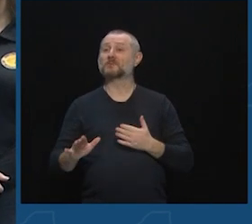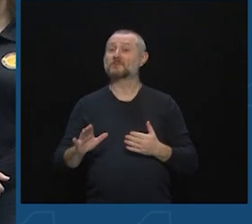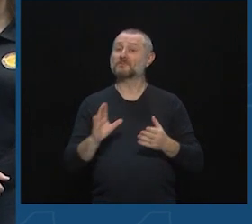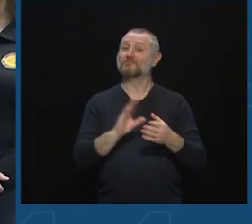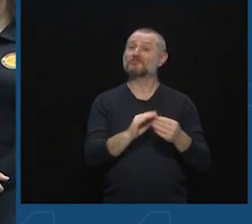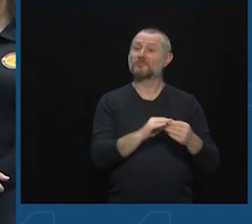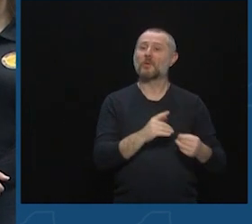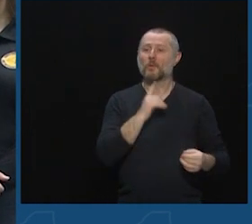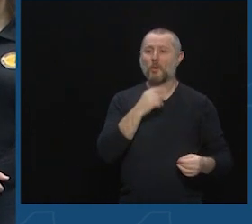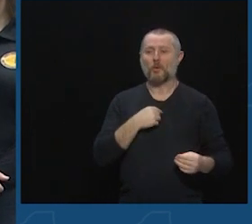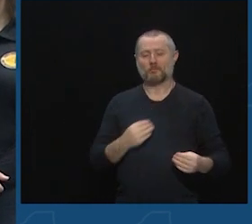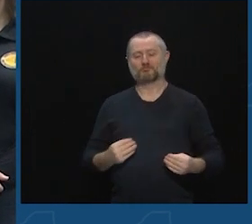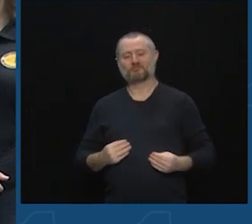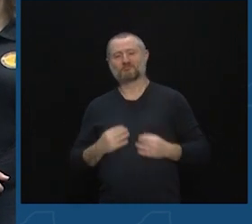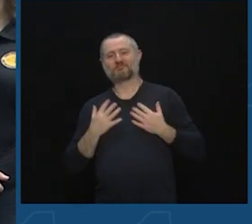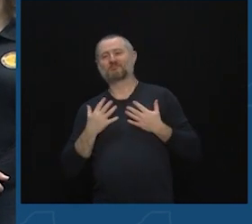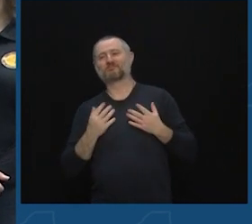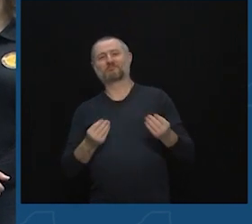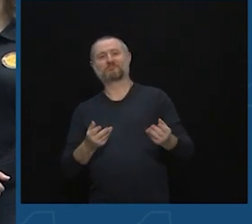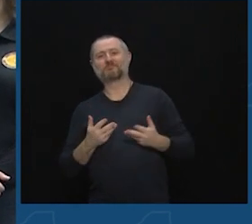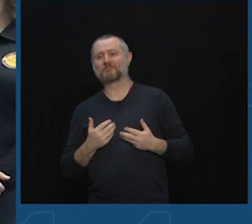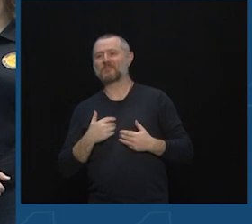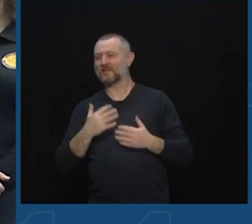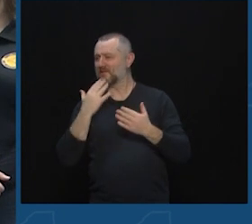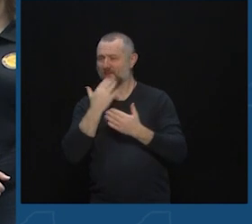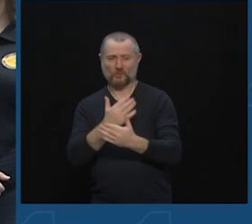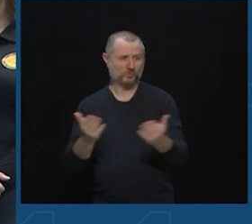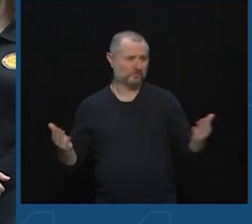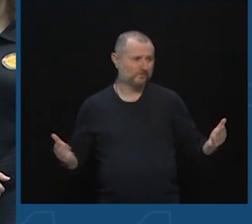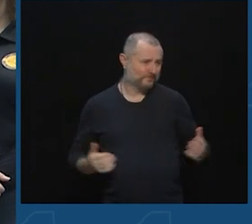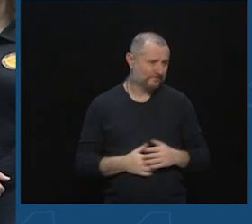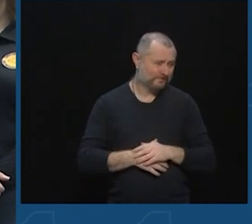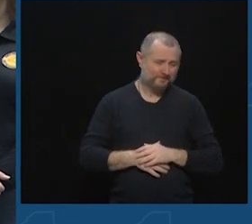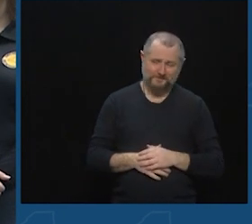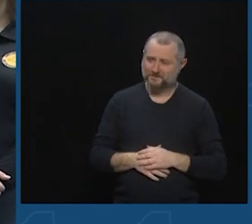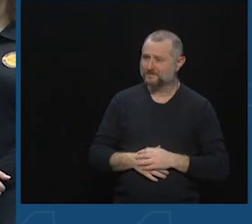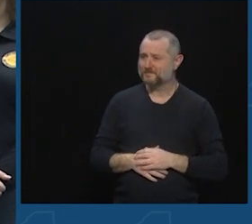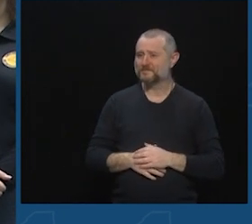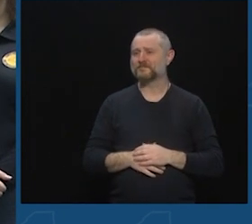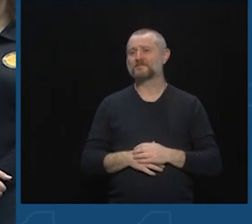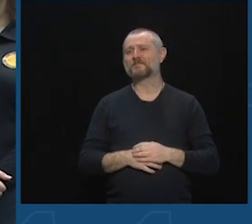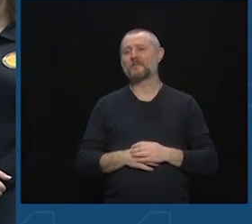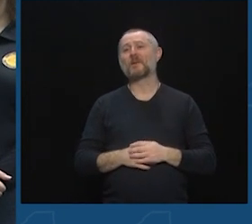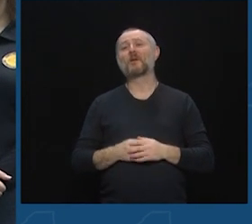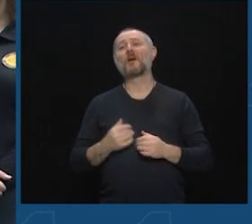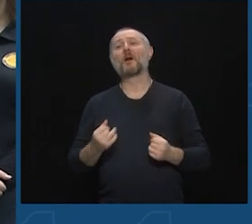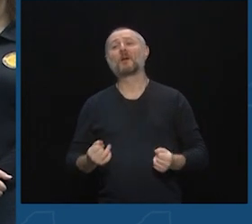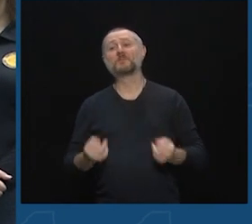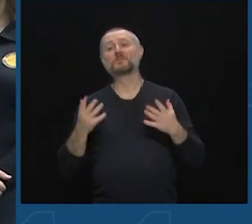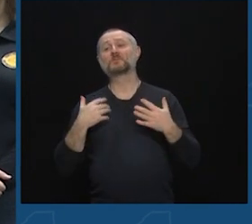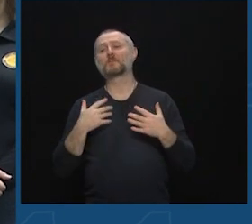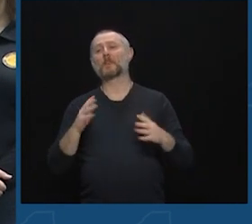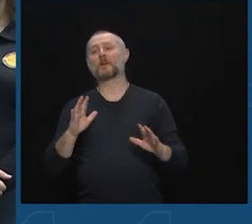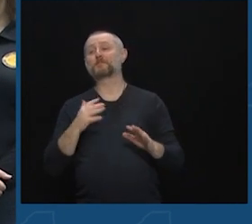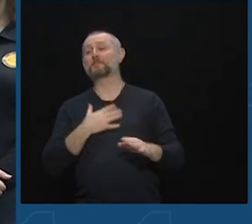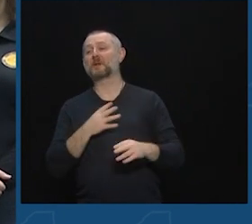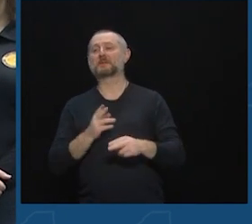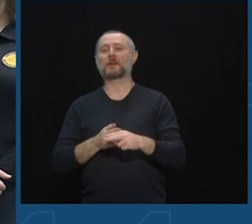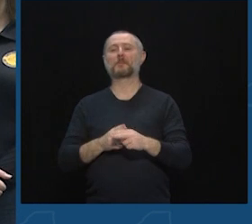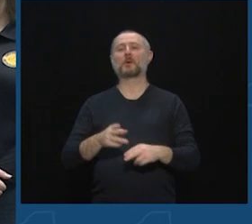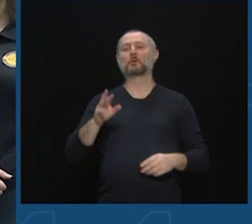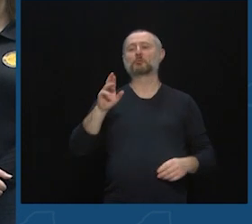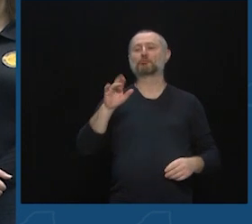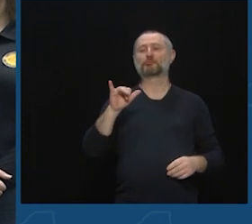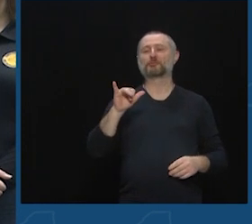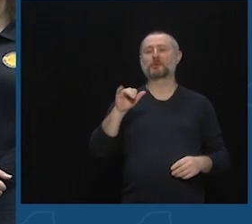mile in keeping everybody's spirits up as we work through this. Just to level set with the extent of damage, again, my name is Ryan Hawthorne. I'm the Vice President